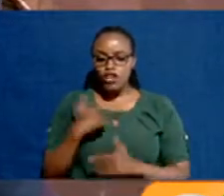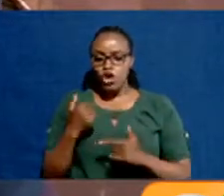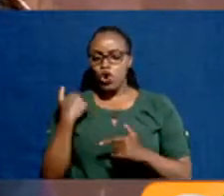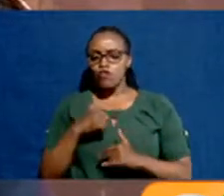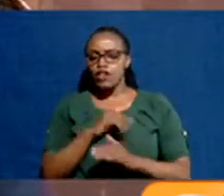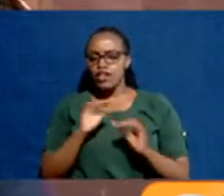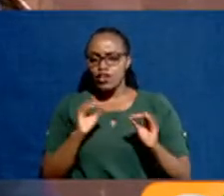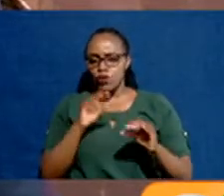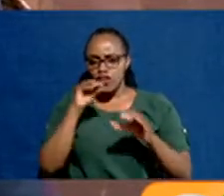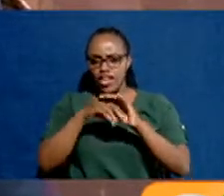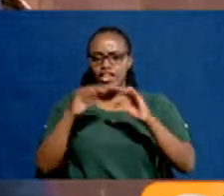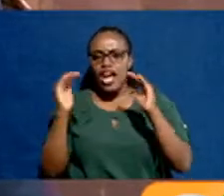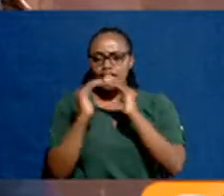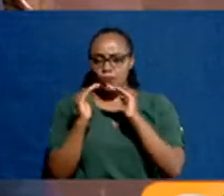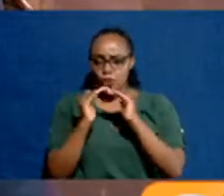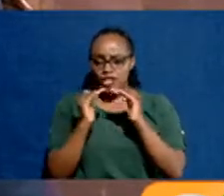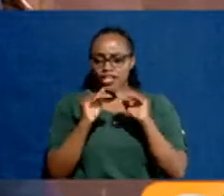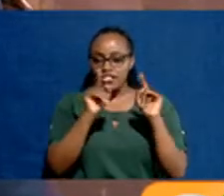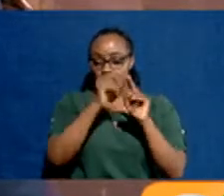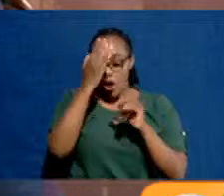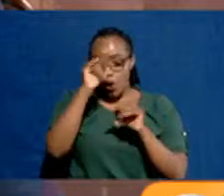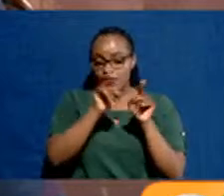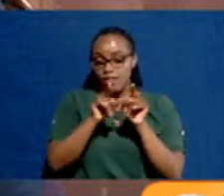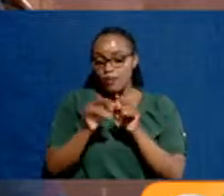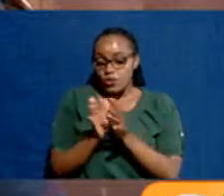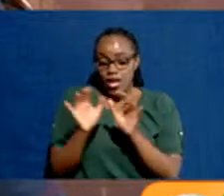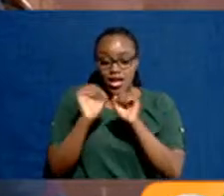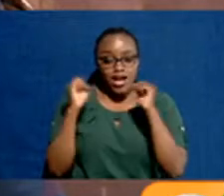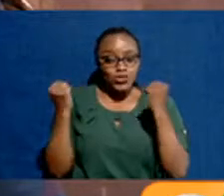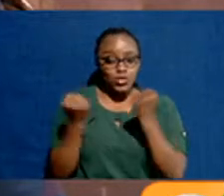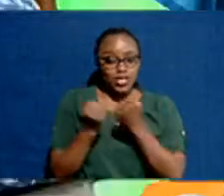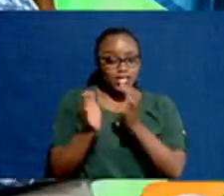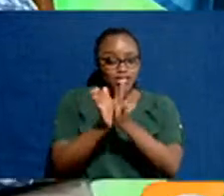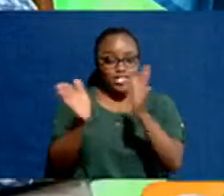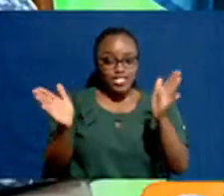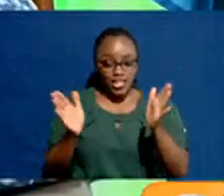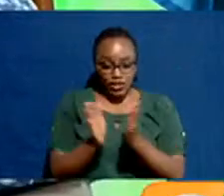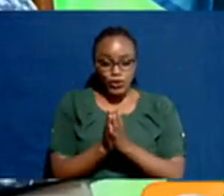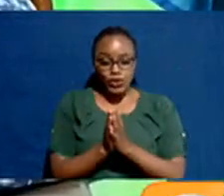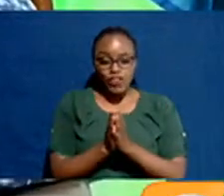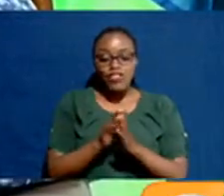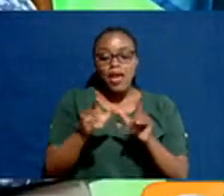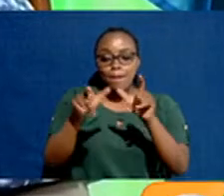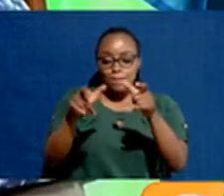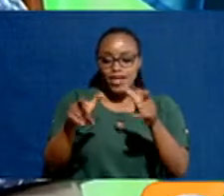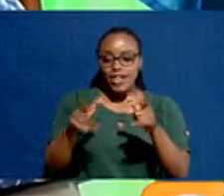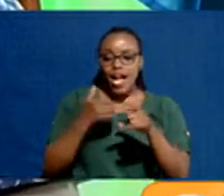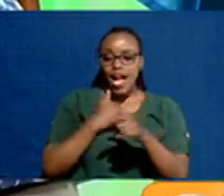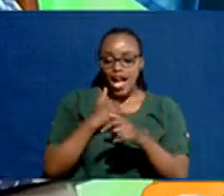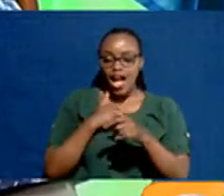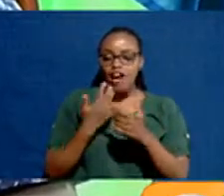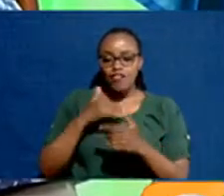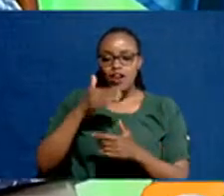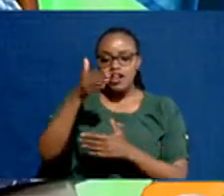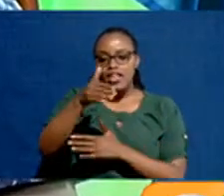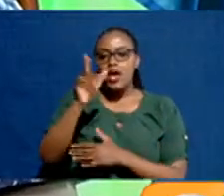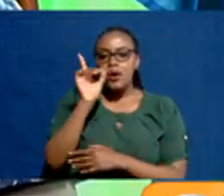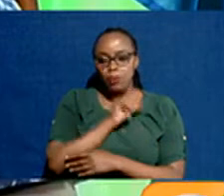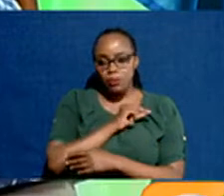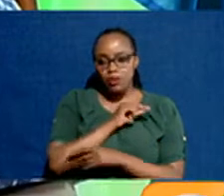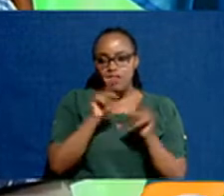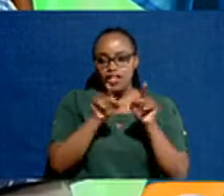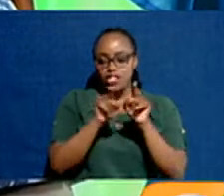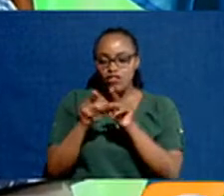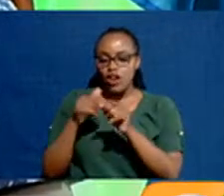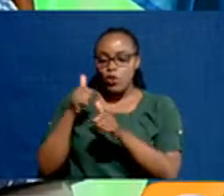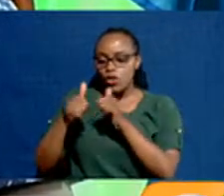because we are a secular society. And the media professionals have largely adhered to the code of principle and ethics,